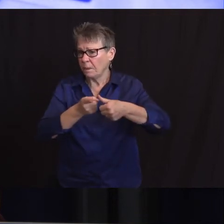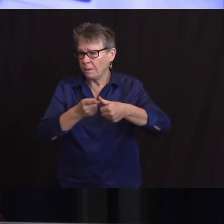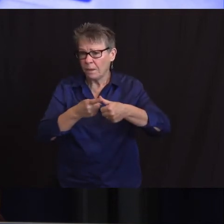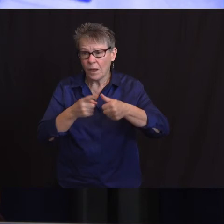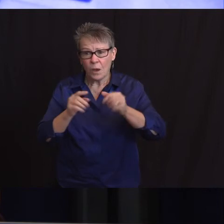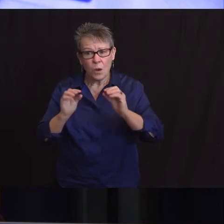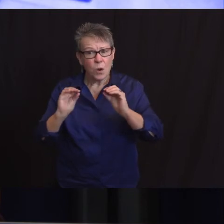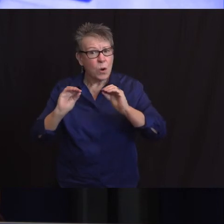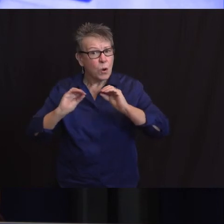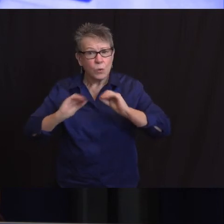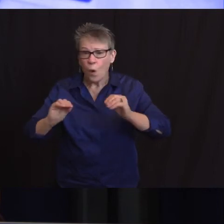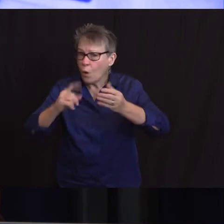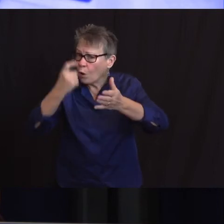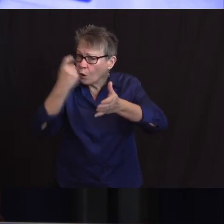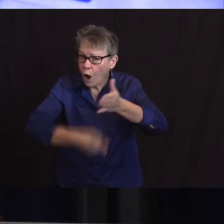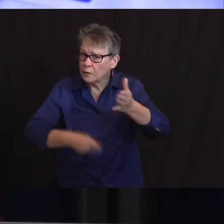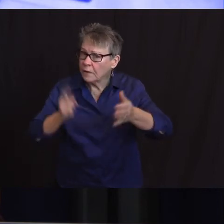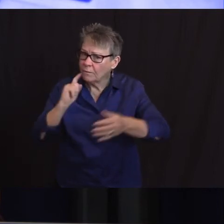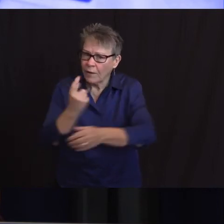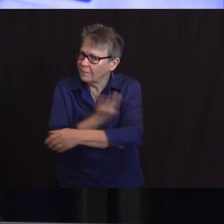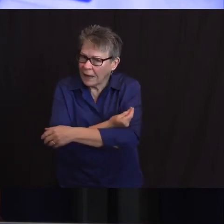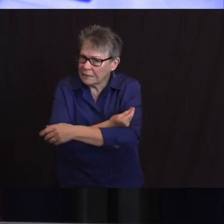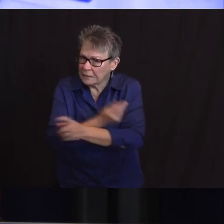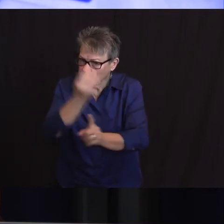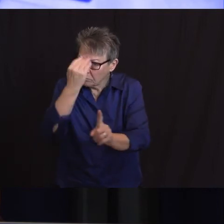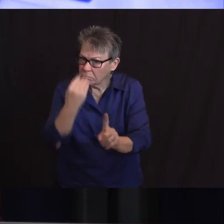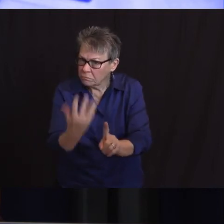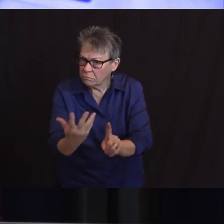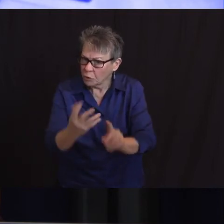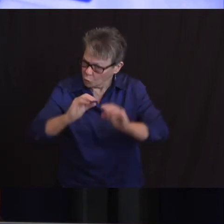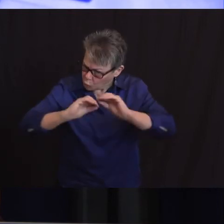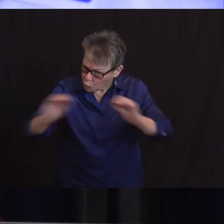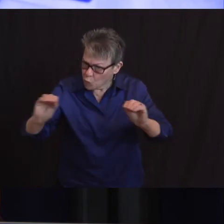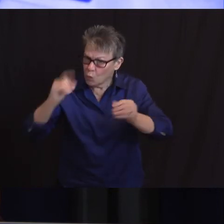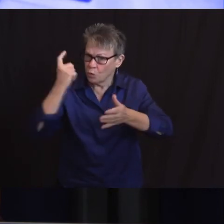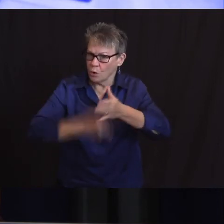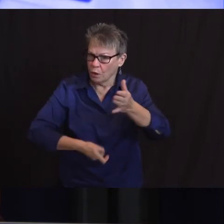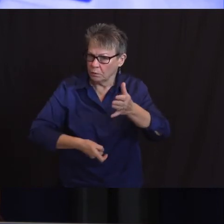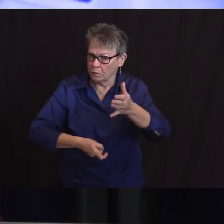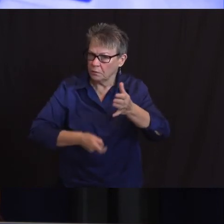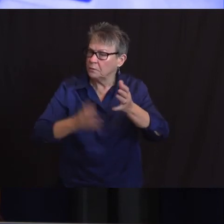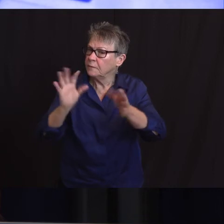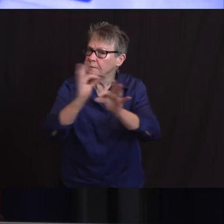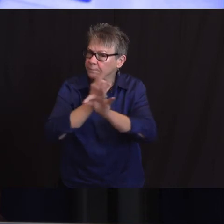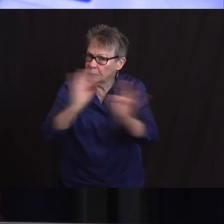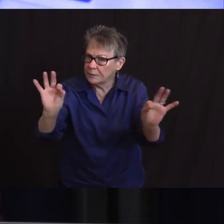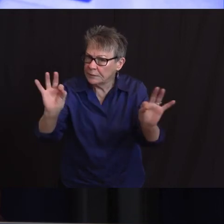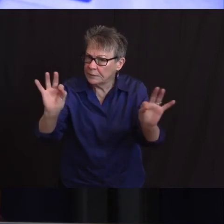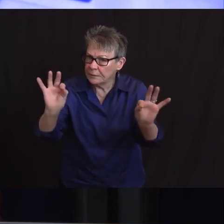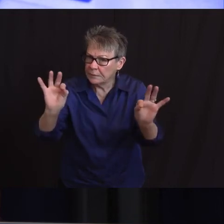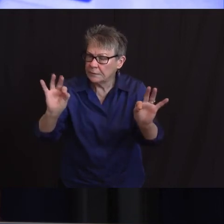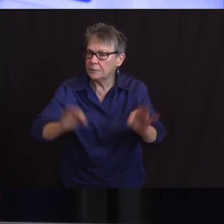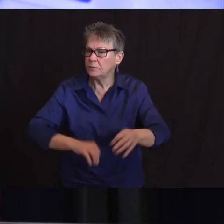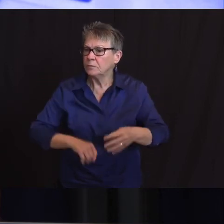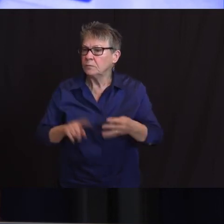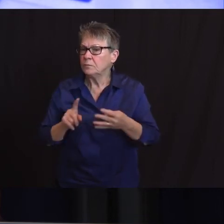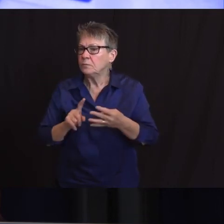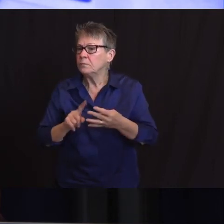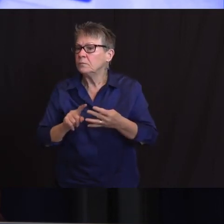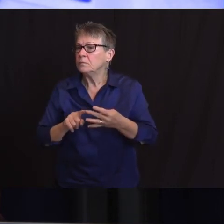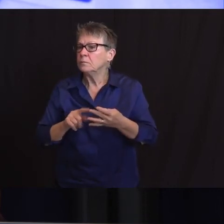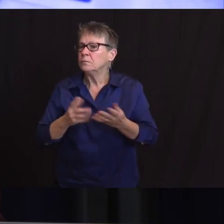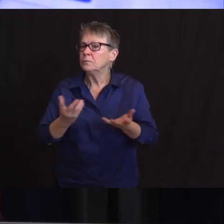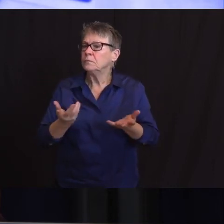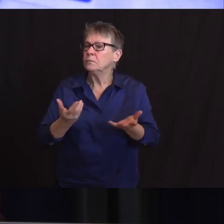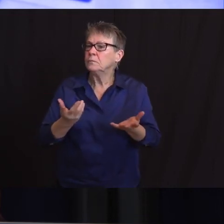get vaccinated. There is no out-of-pocket expense. You can receive a vaccine regardless of